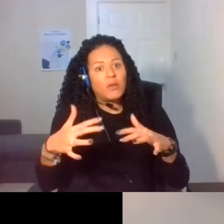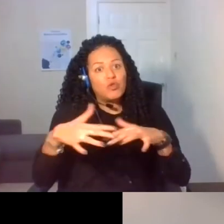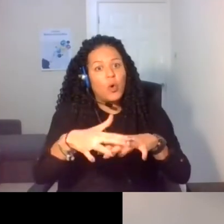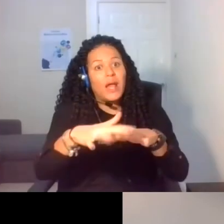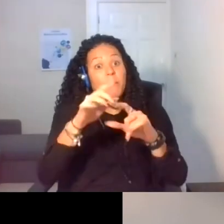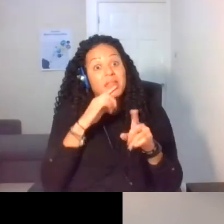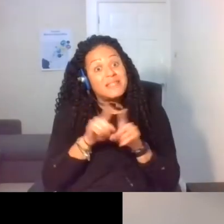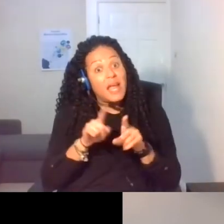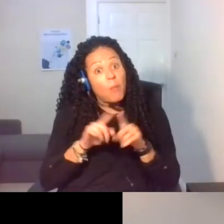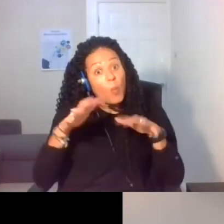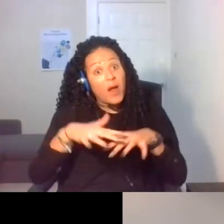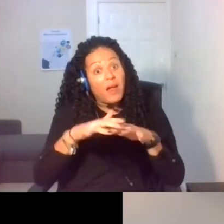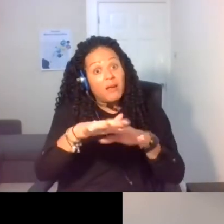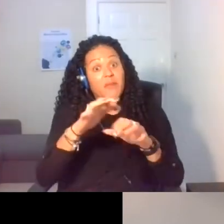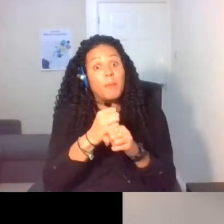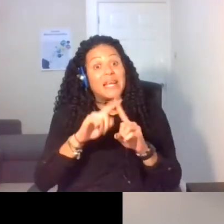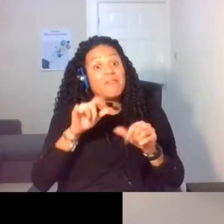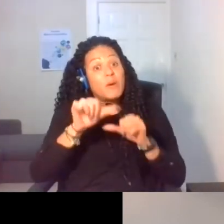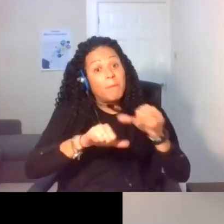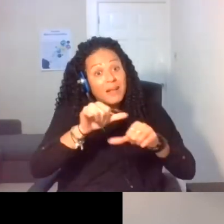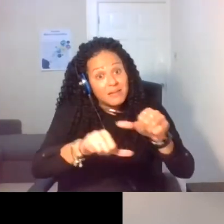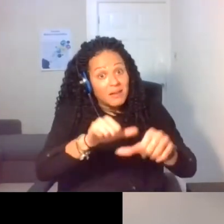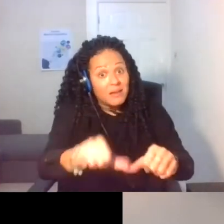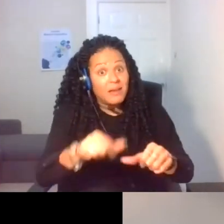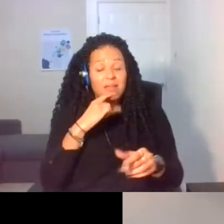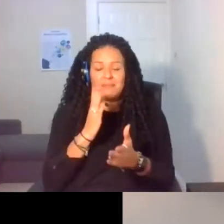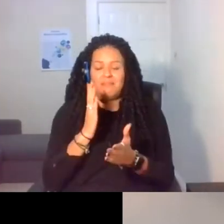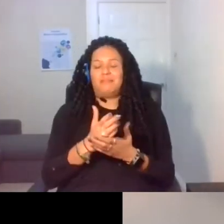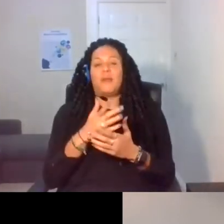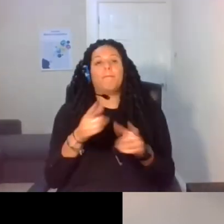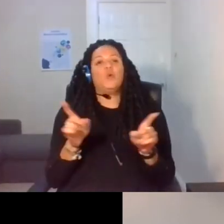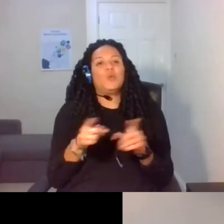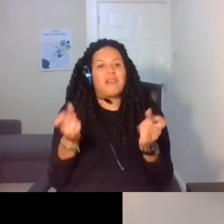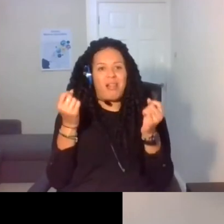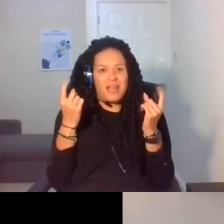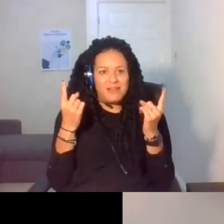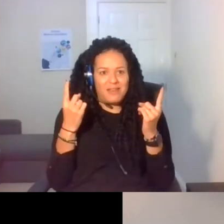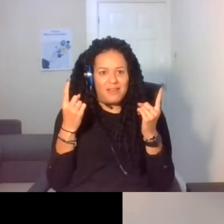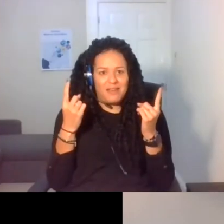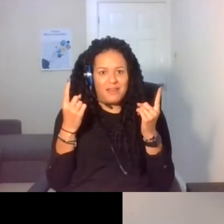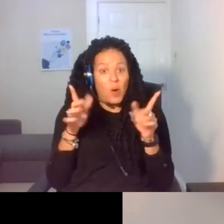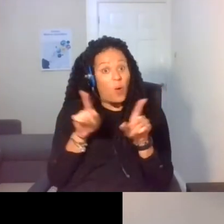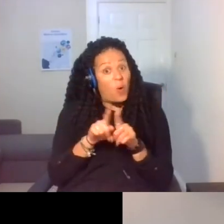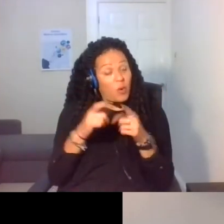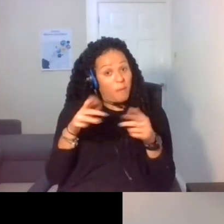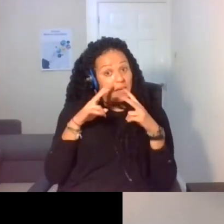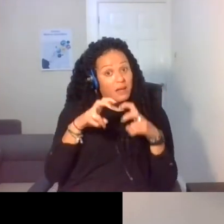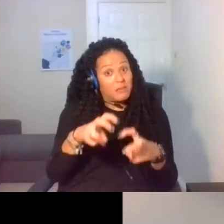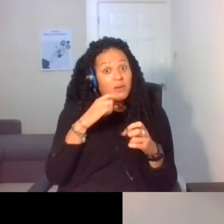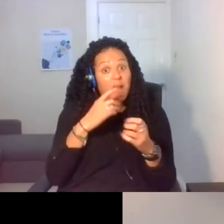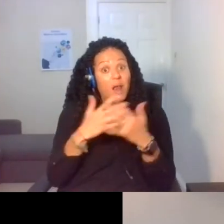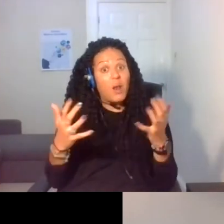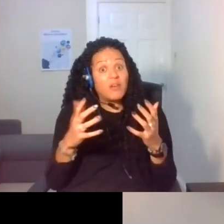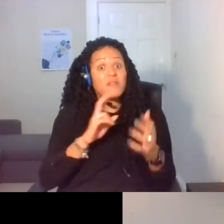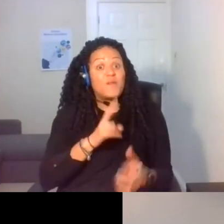same, but they create a different pattern. And this is a very musical idea that, you know, that I've also been exploring with lots of voices. So there's lots